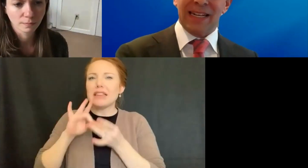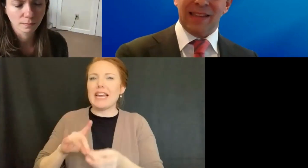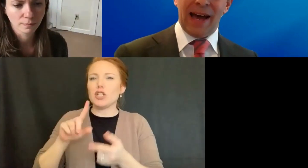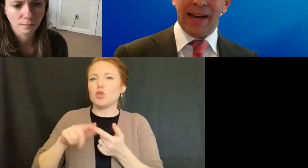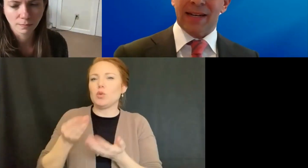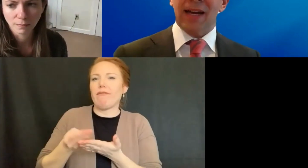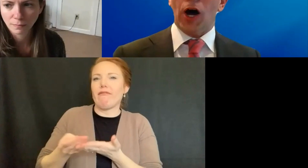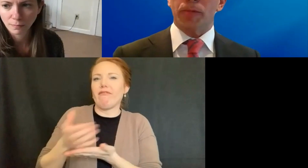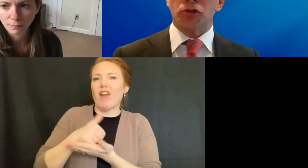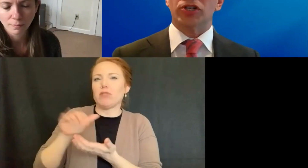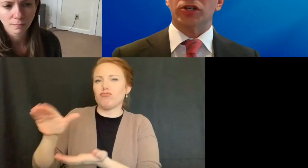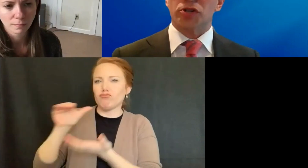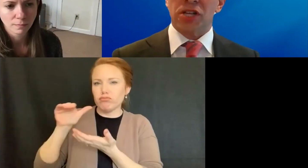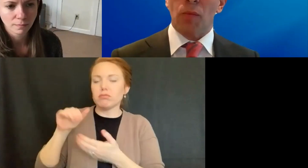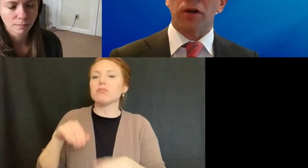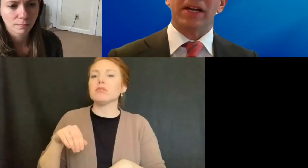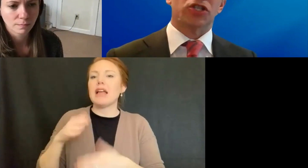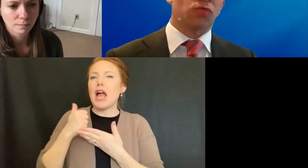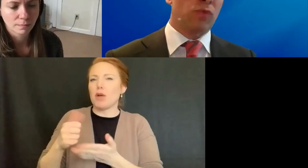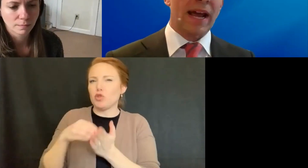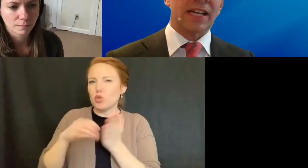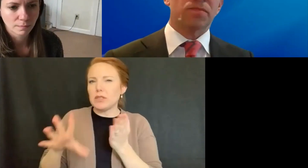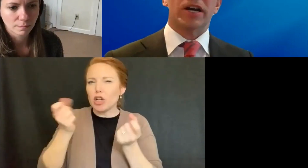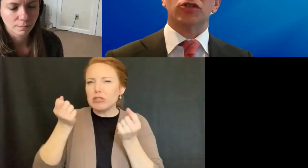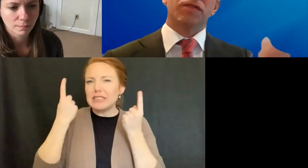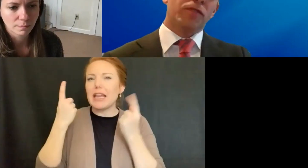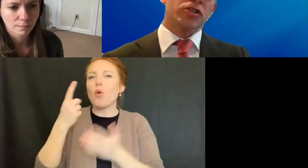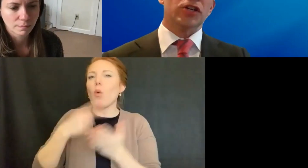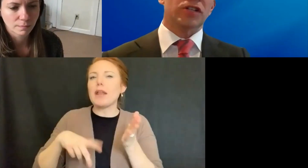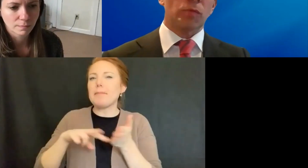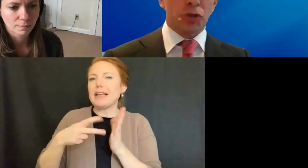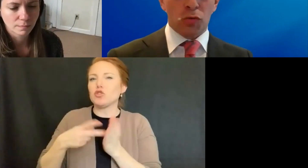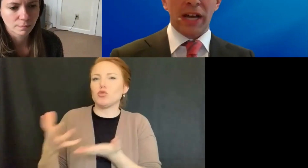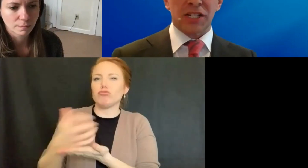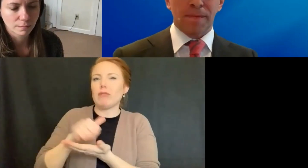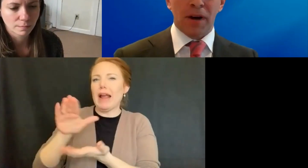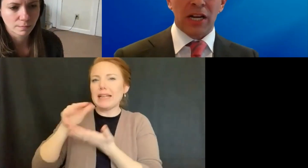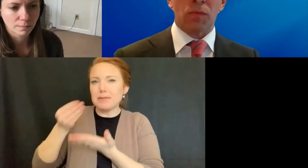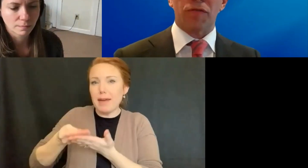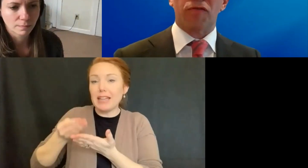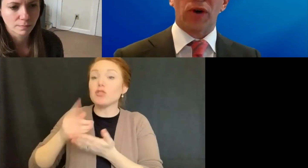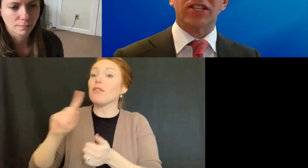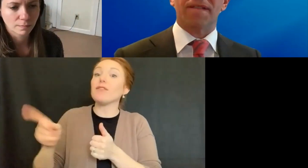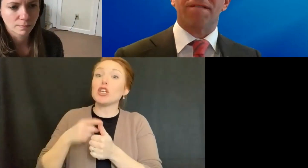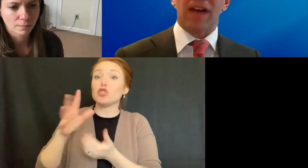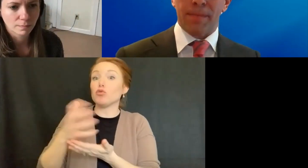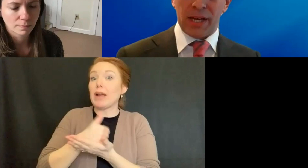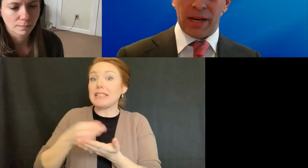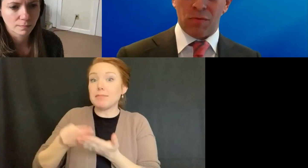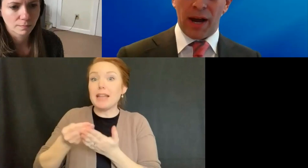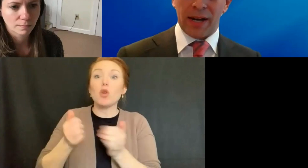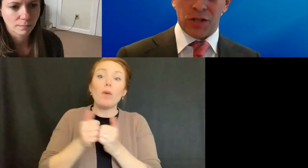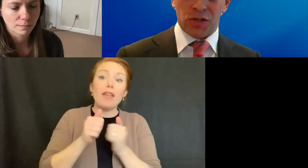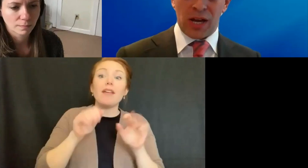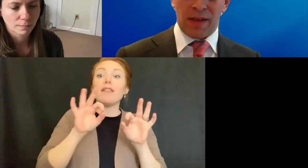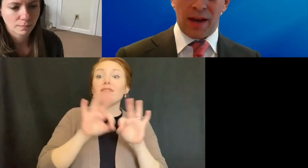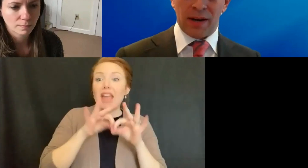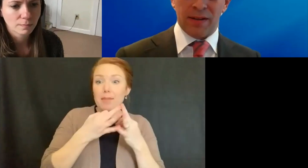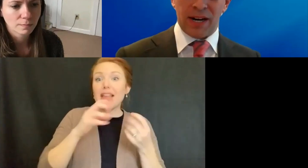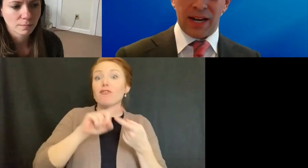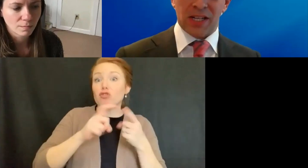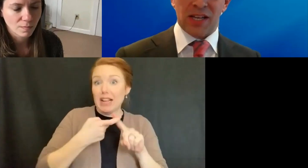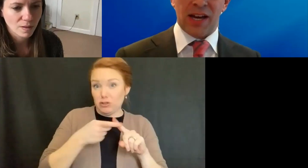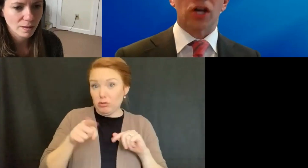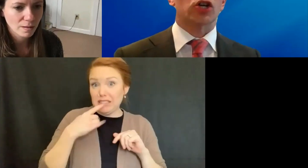Let's get back into that. Help students understand what it means to raise money. So the first thing you did was you raised some money with friends and family, right? Did you say